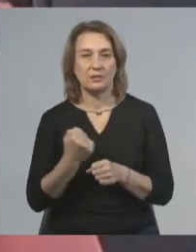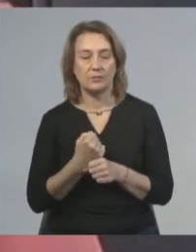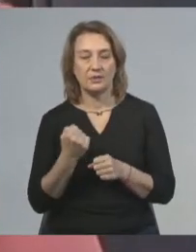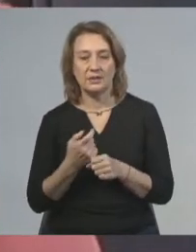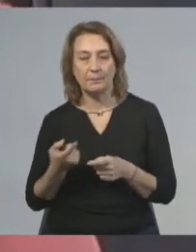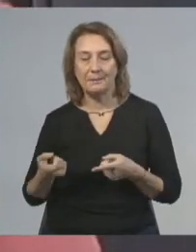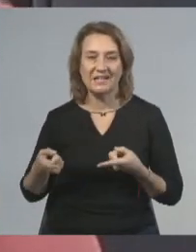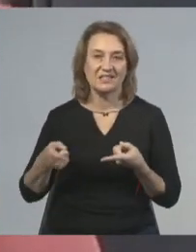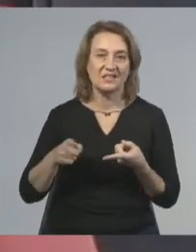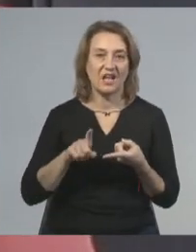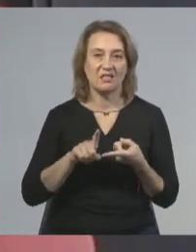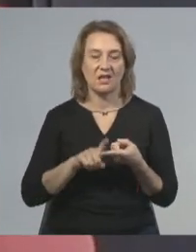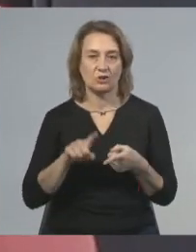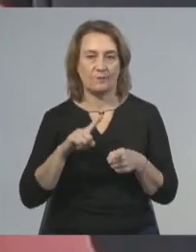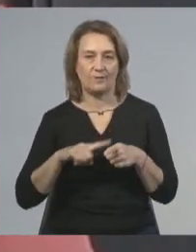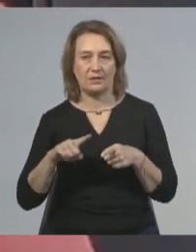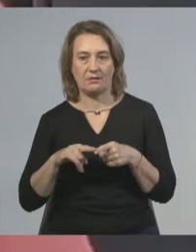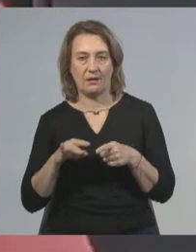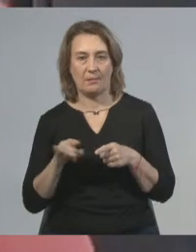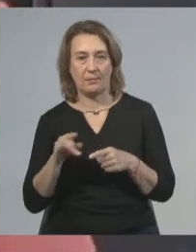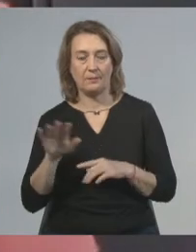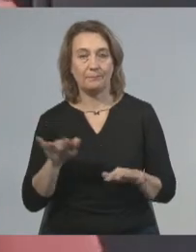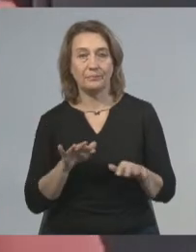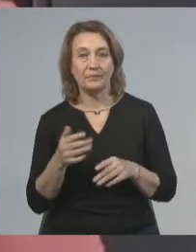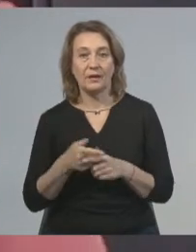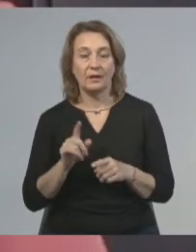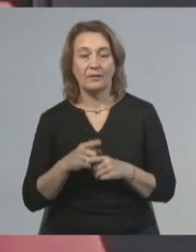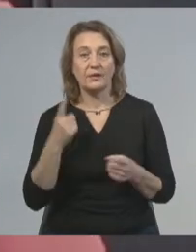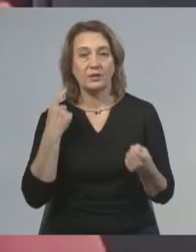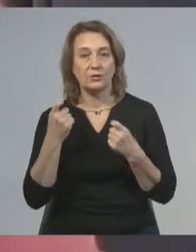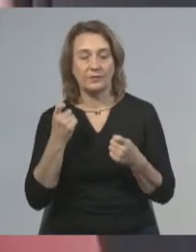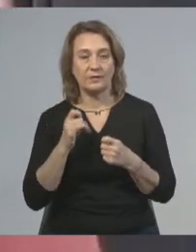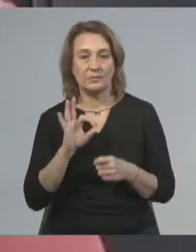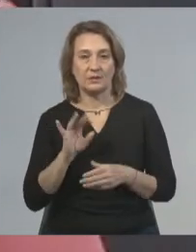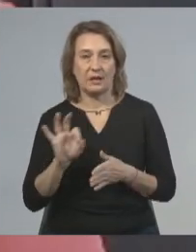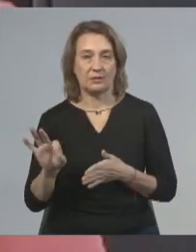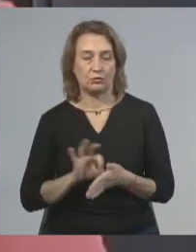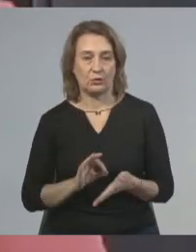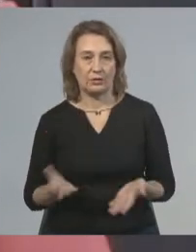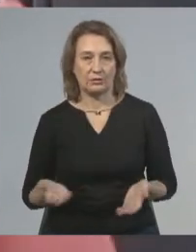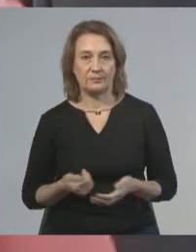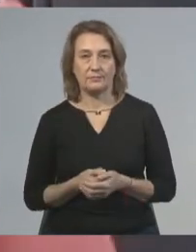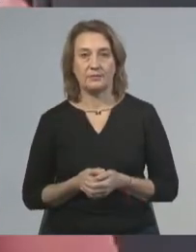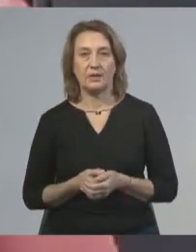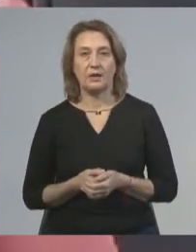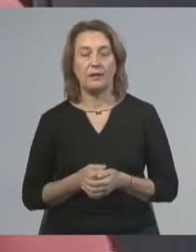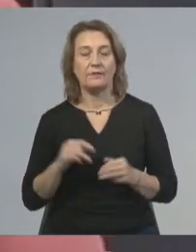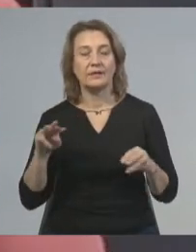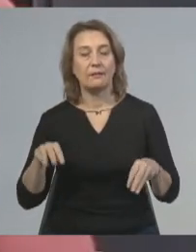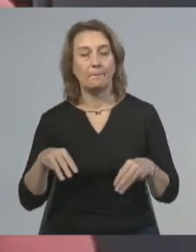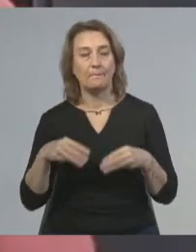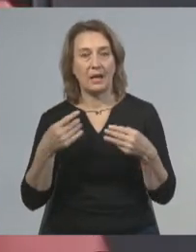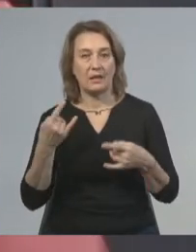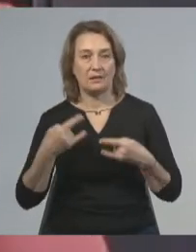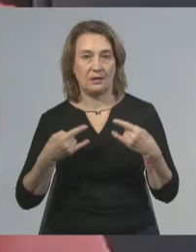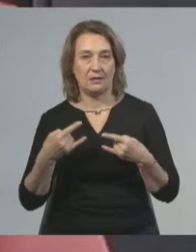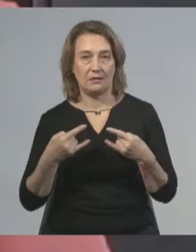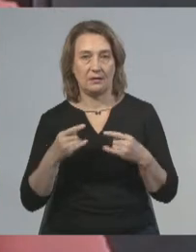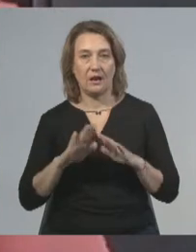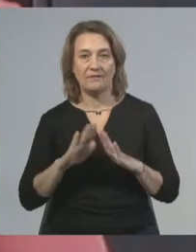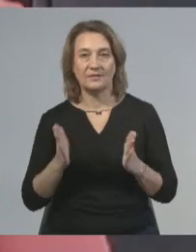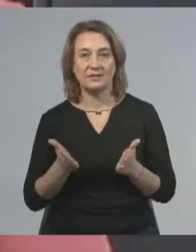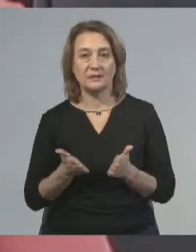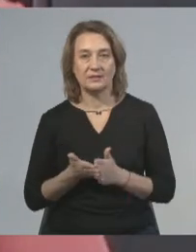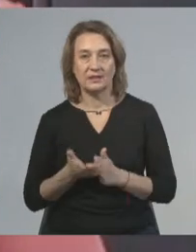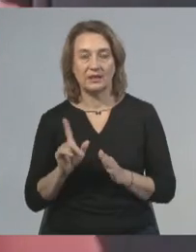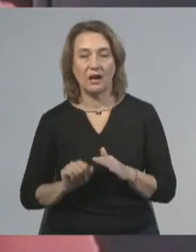to because our work the quality of our work depends on it because we are in online media